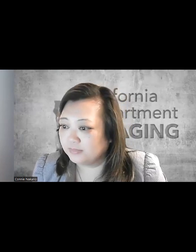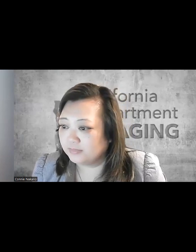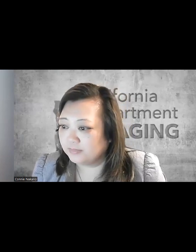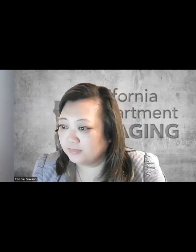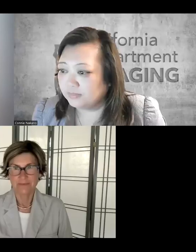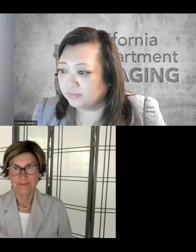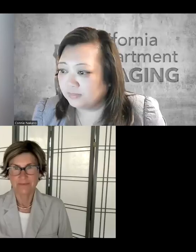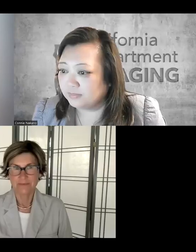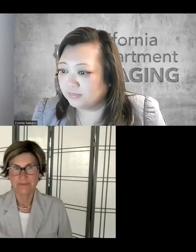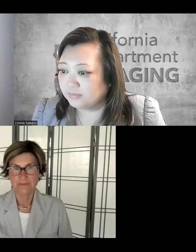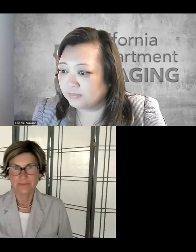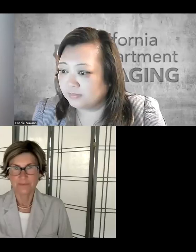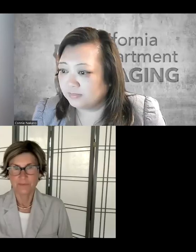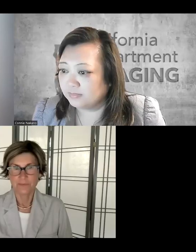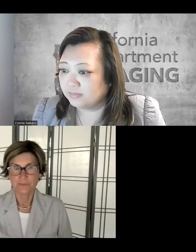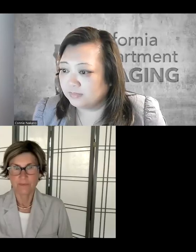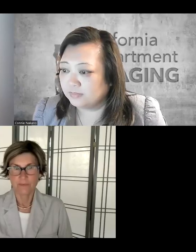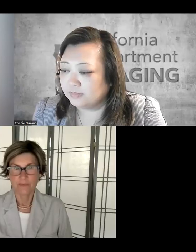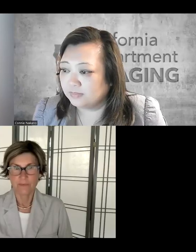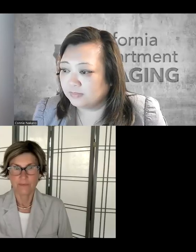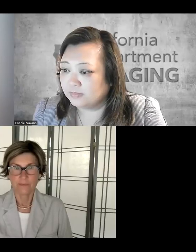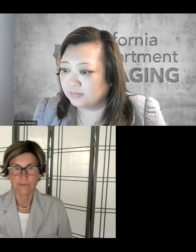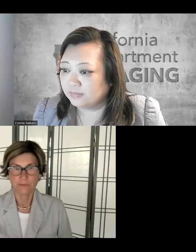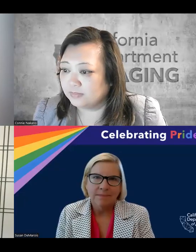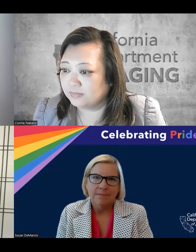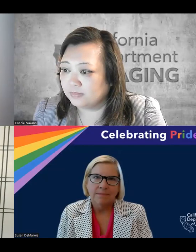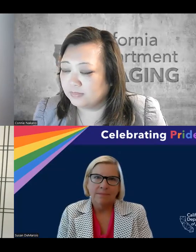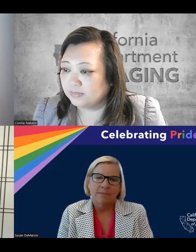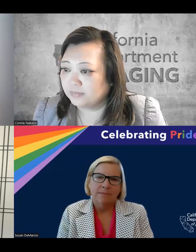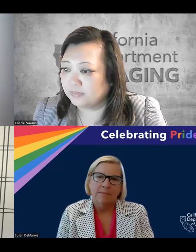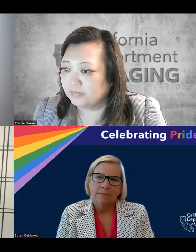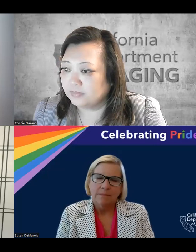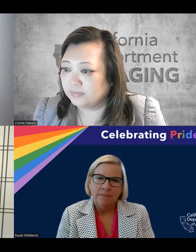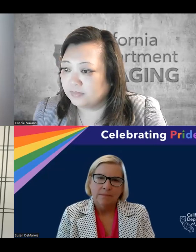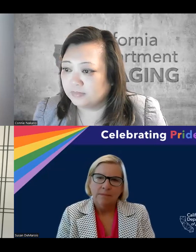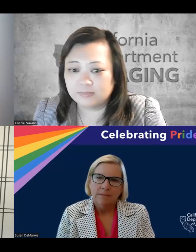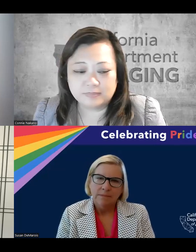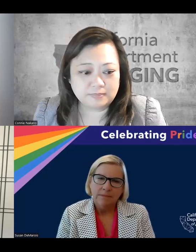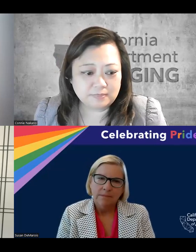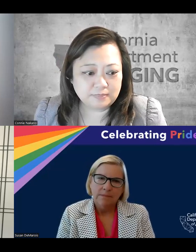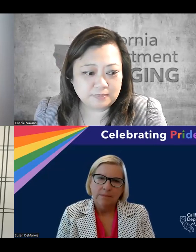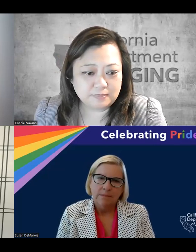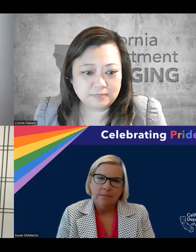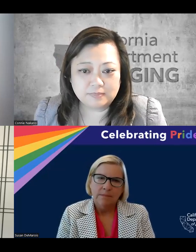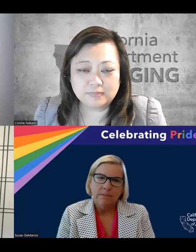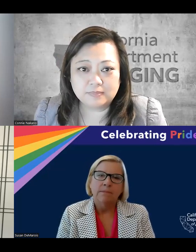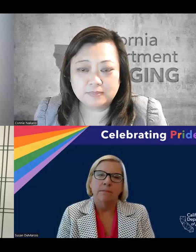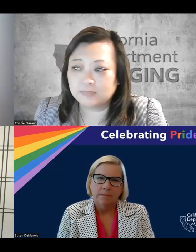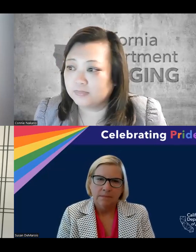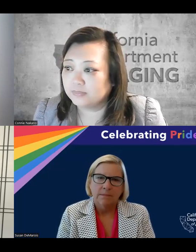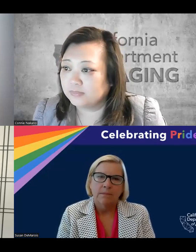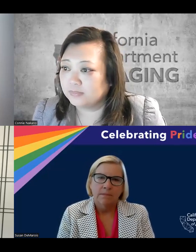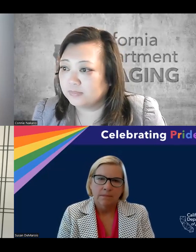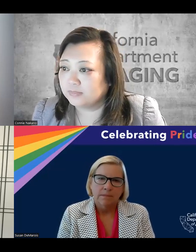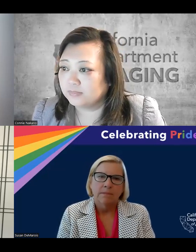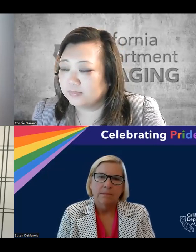exciting. But one of the things that we tend to do as we age or can do is isolate ourselves rather